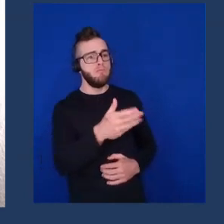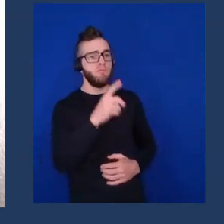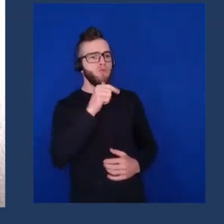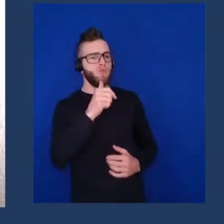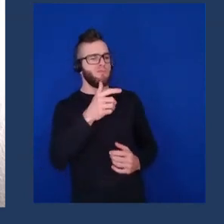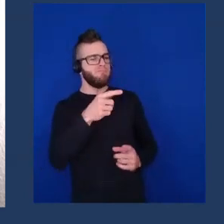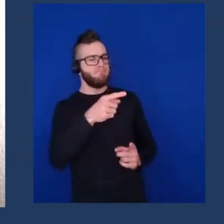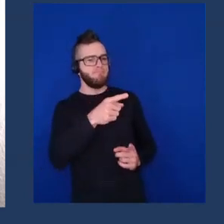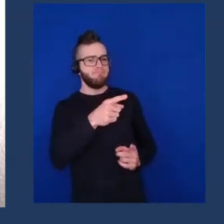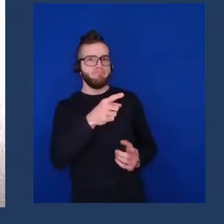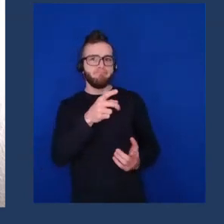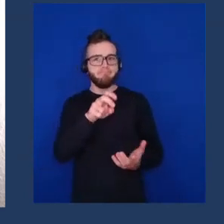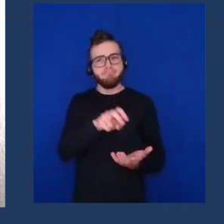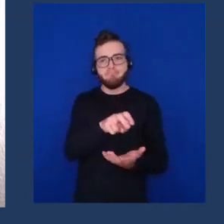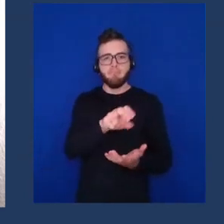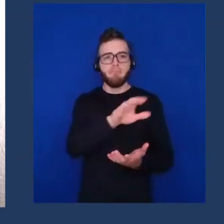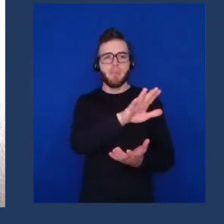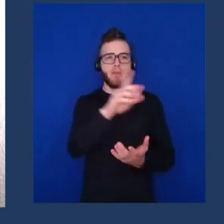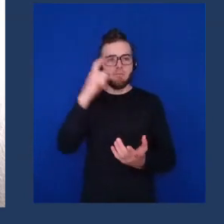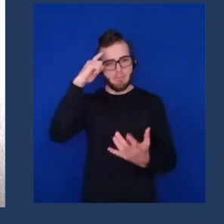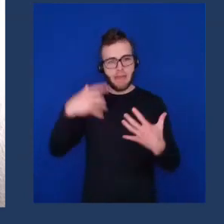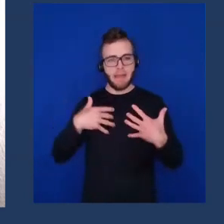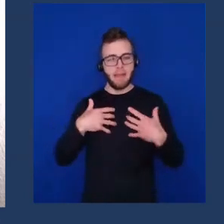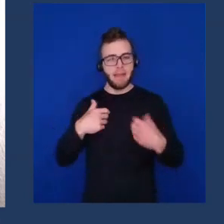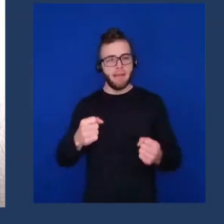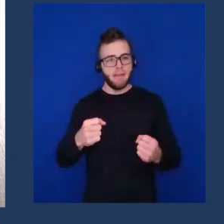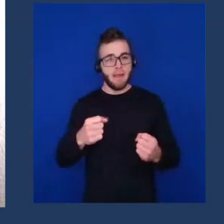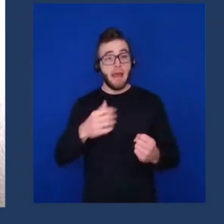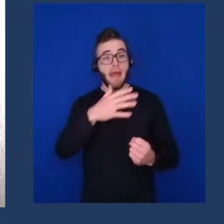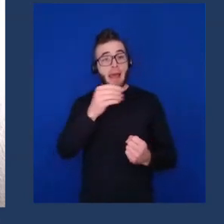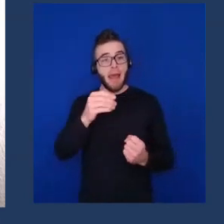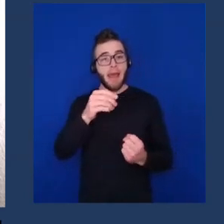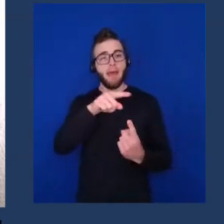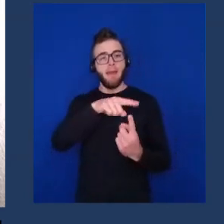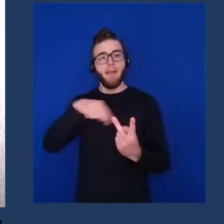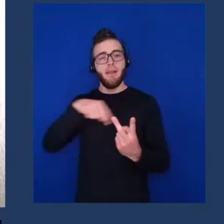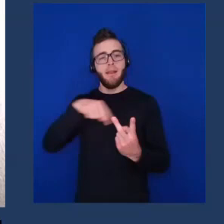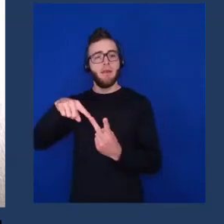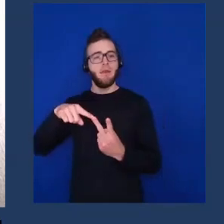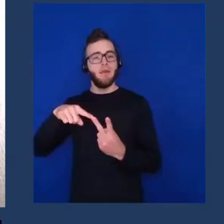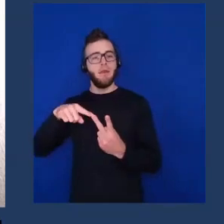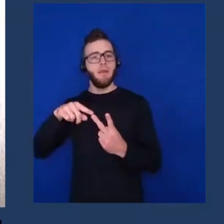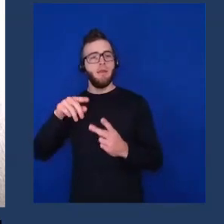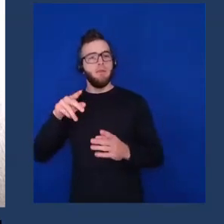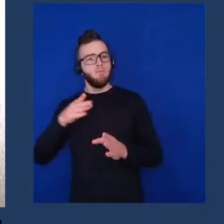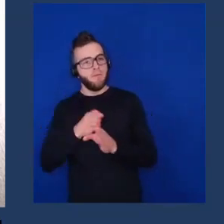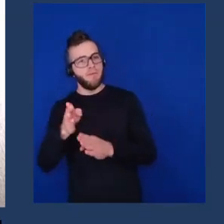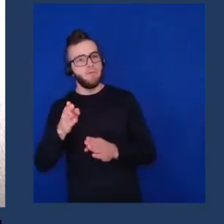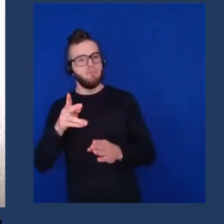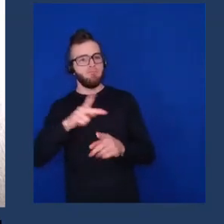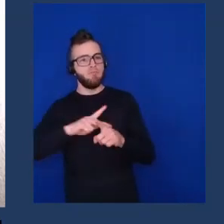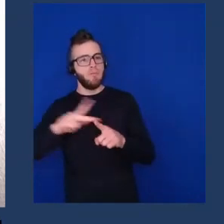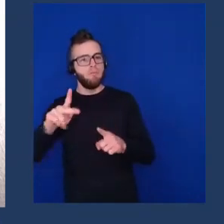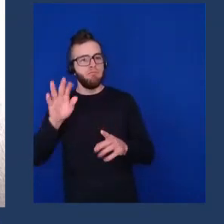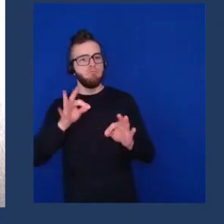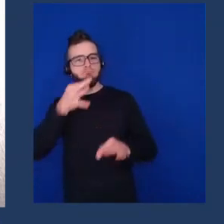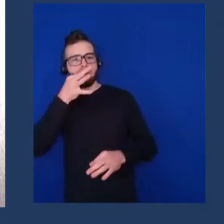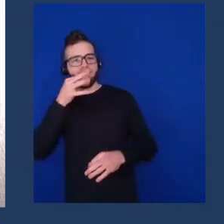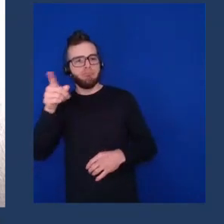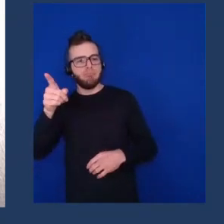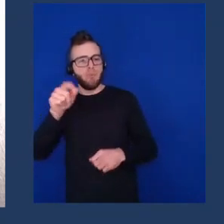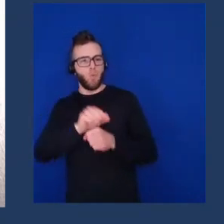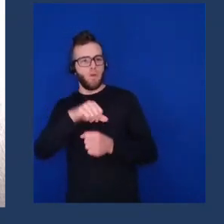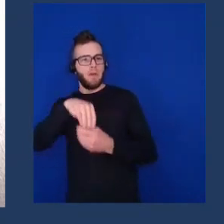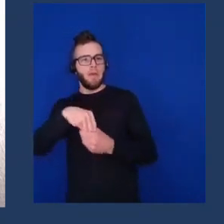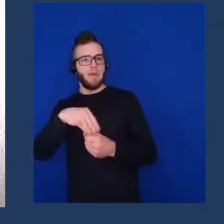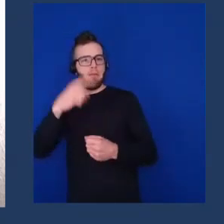journey, but also the professionals that work in mental health. How can data from their patients that